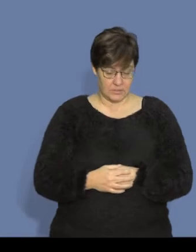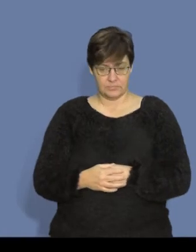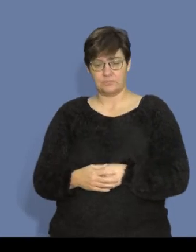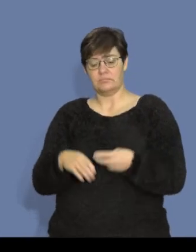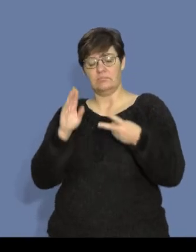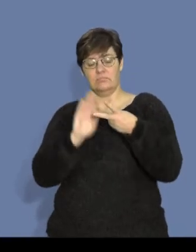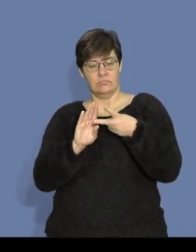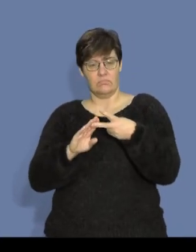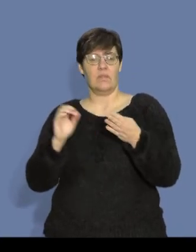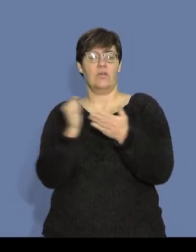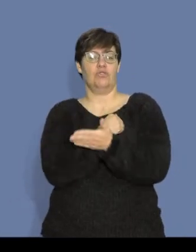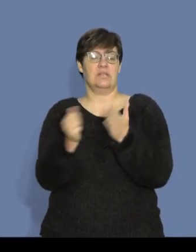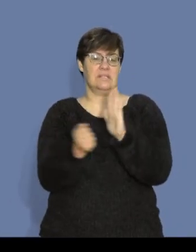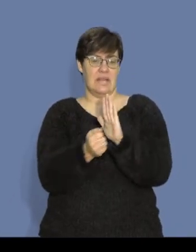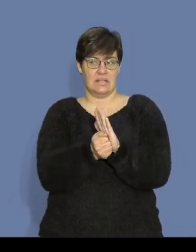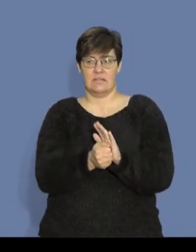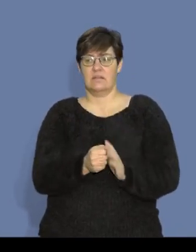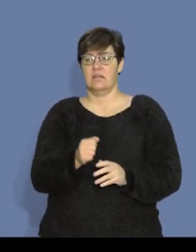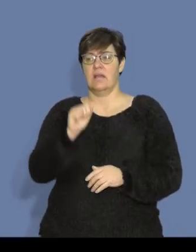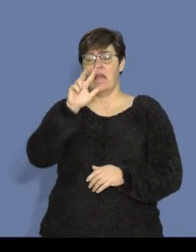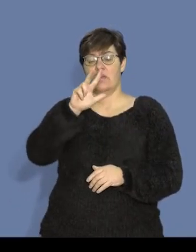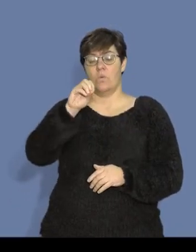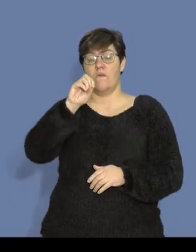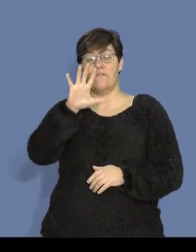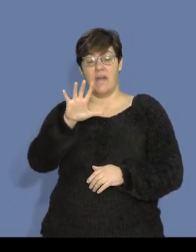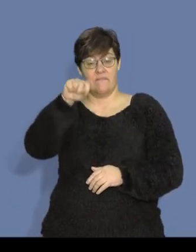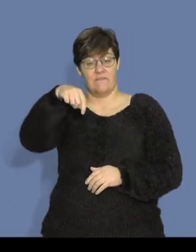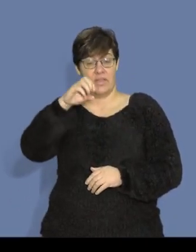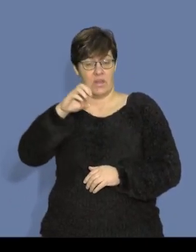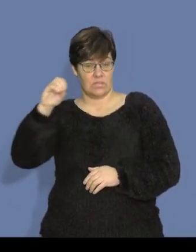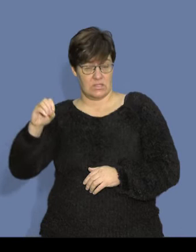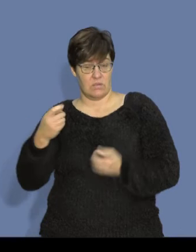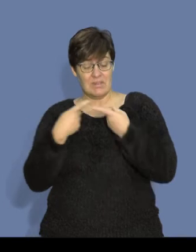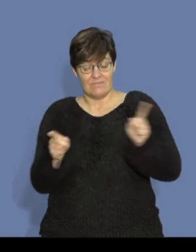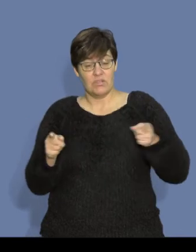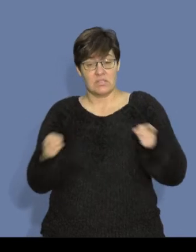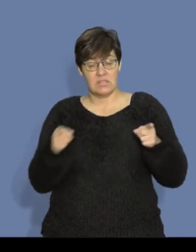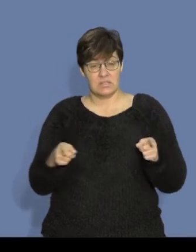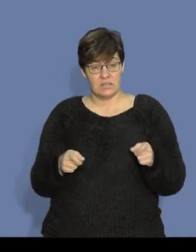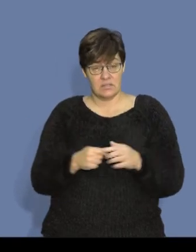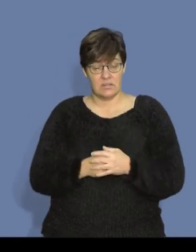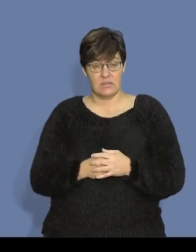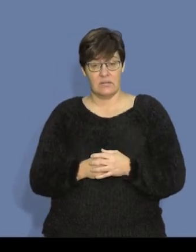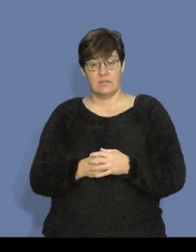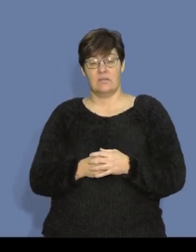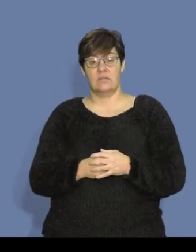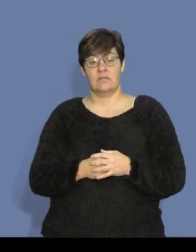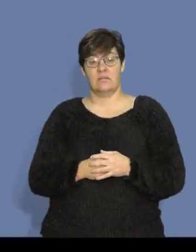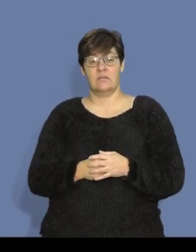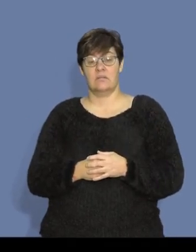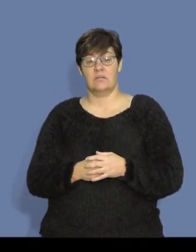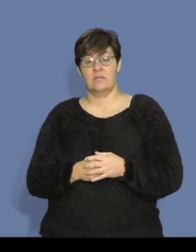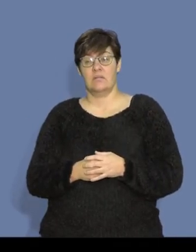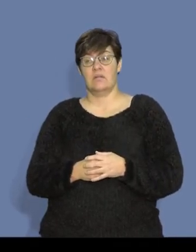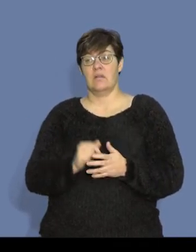our credit sales, which is 805,000. But notice the difference now is you are